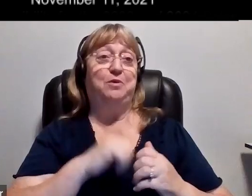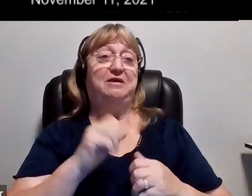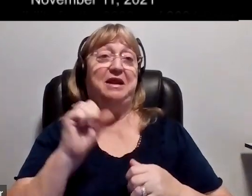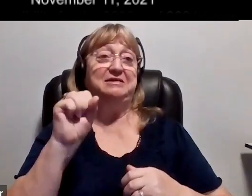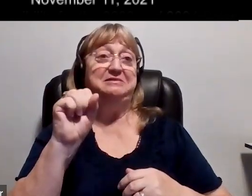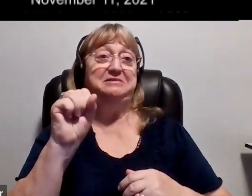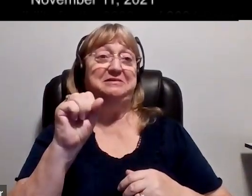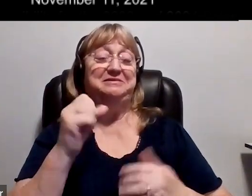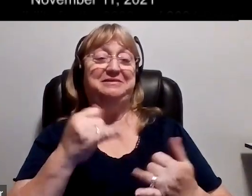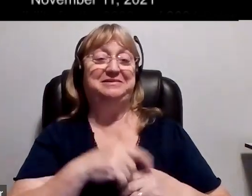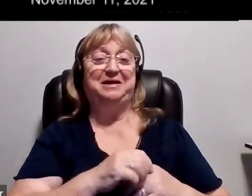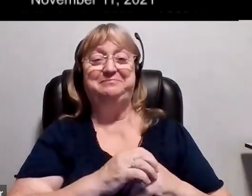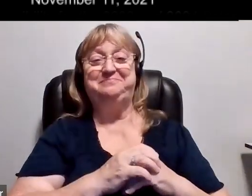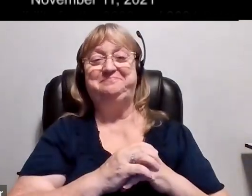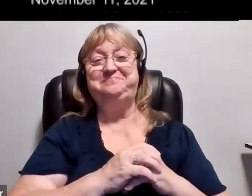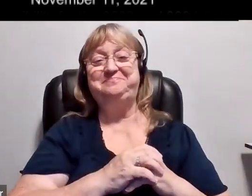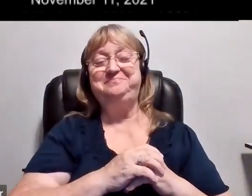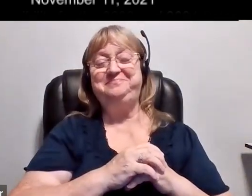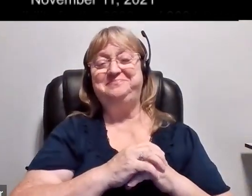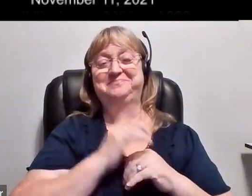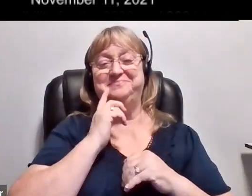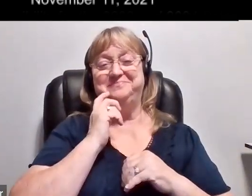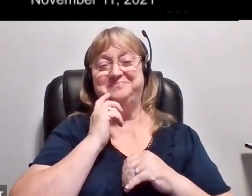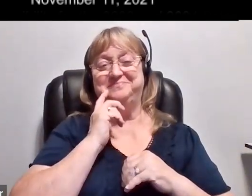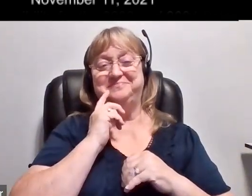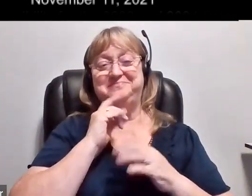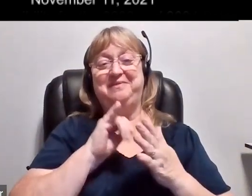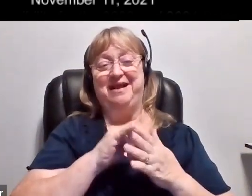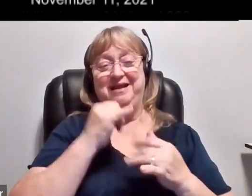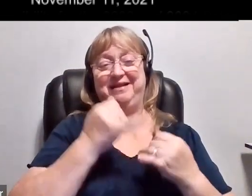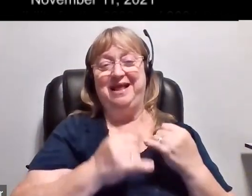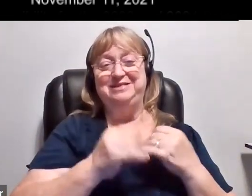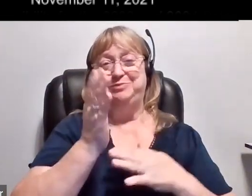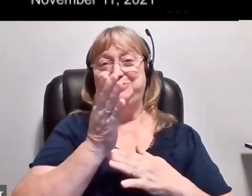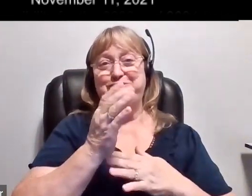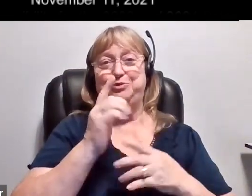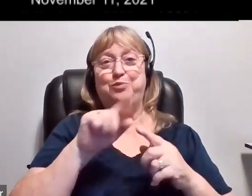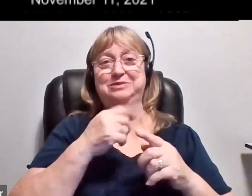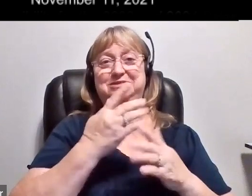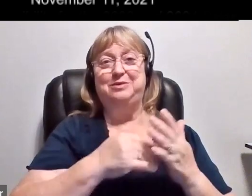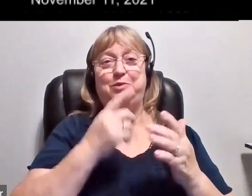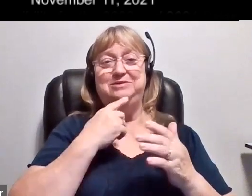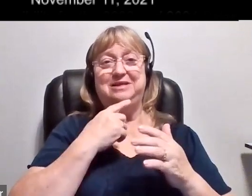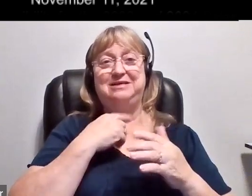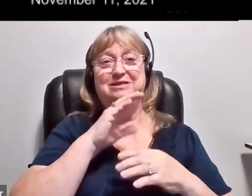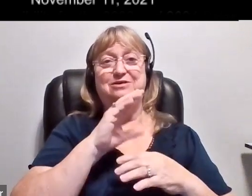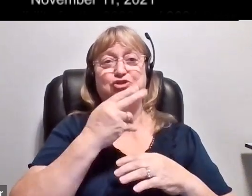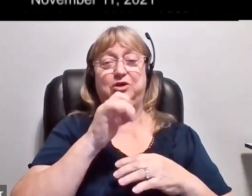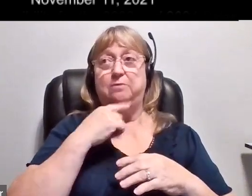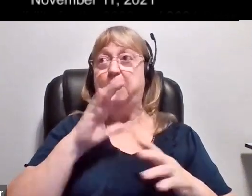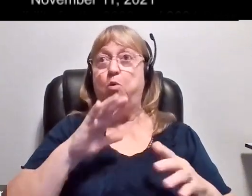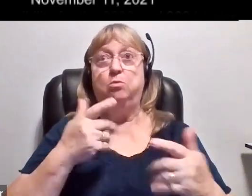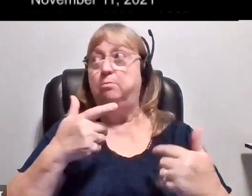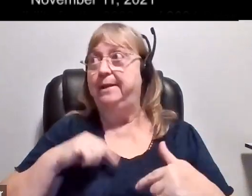Cheryl with an S this time. In that last presentation, every time somebody mentioned Cheryl's name, it's like I'm on. It's like, oh, am I on